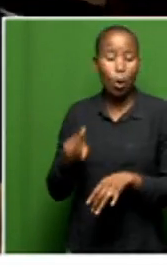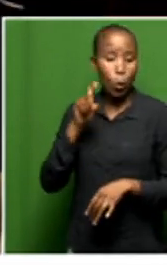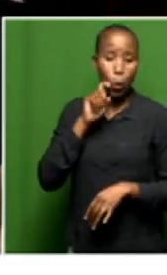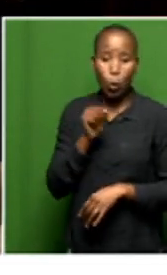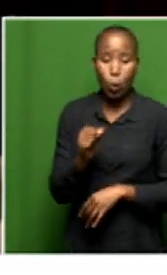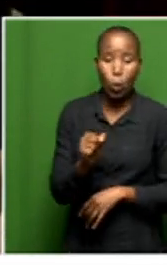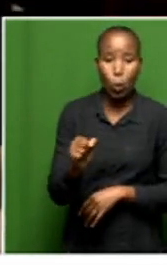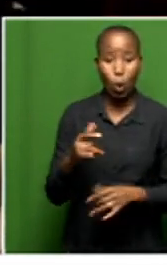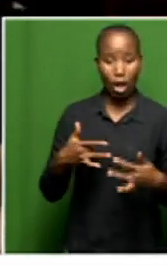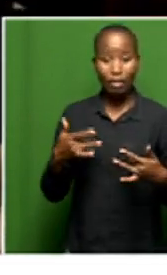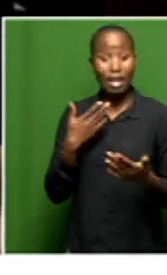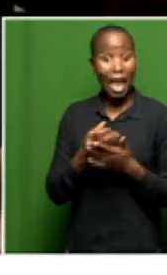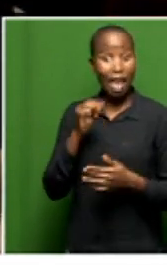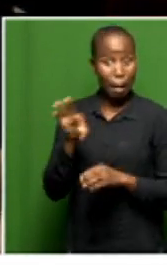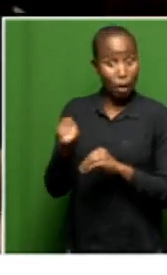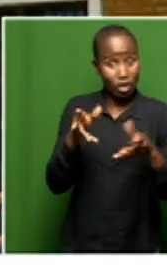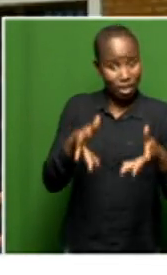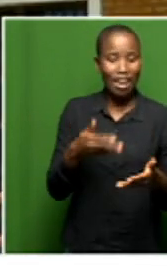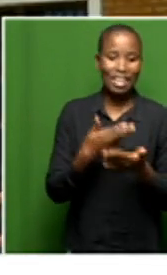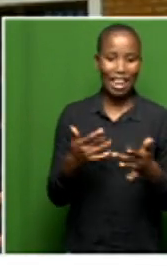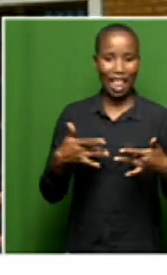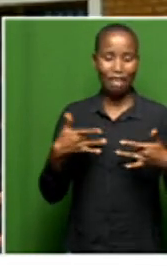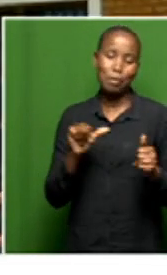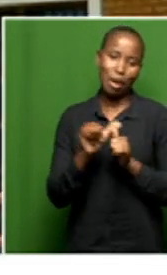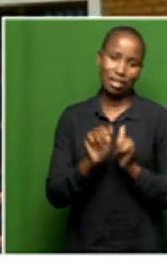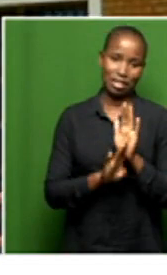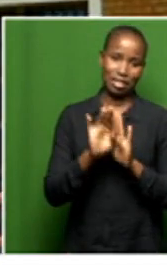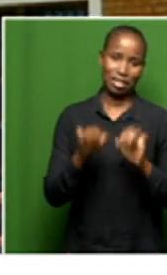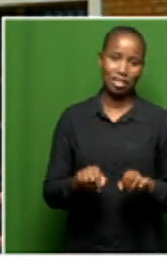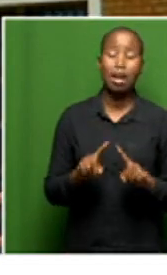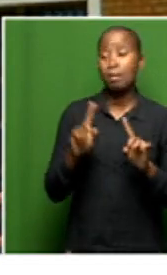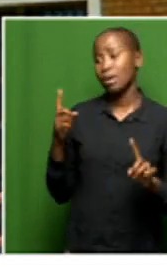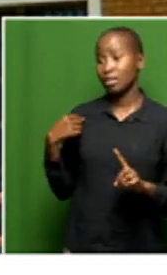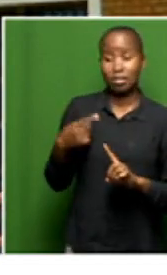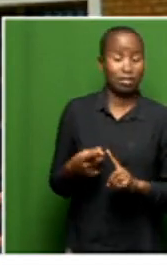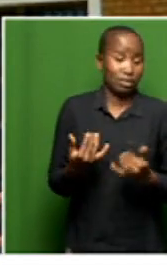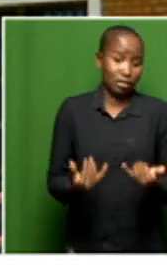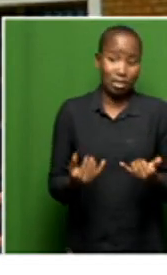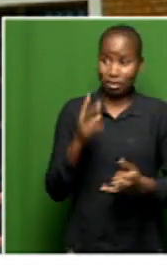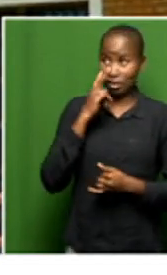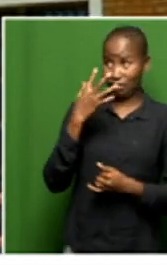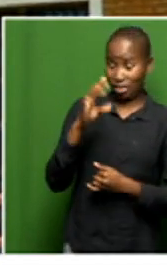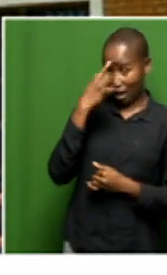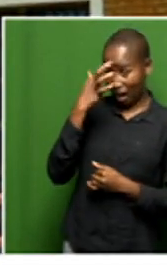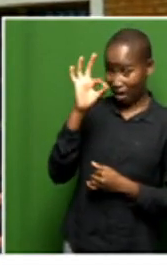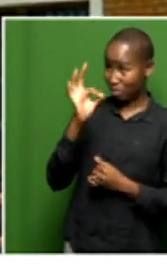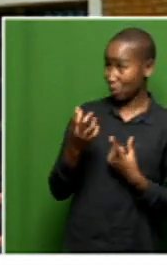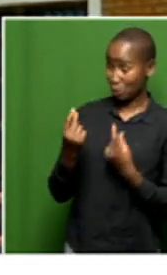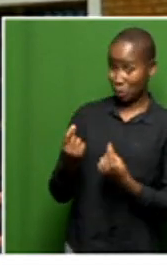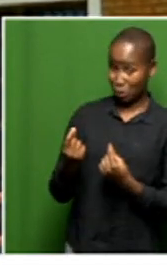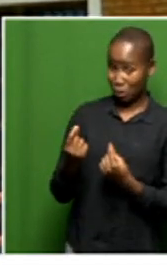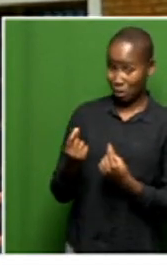of our Bokoko better. But till today, I think now it's a norm that we see what our government is doing. It's a trend